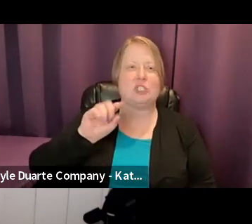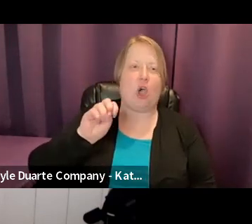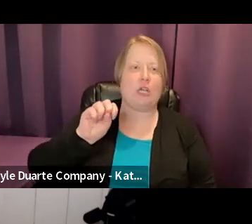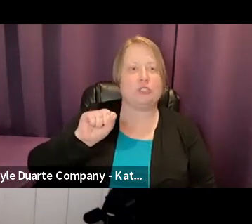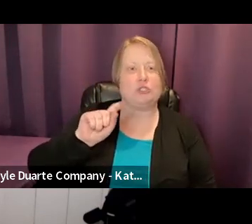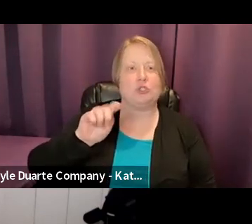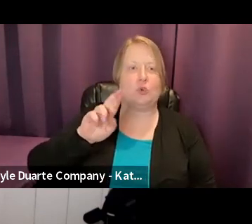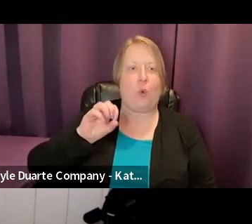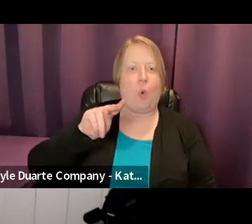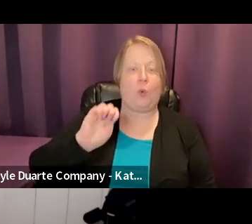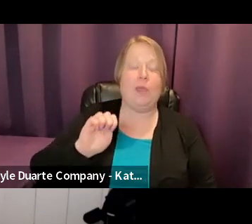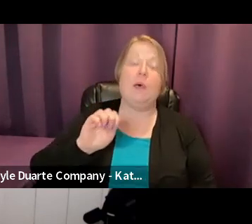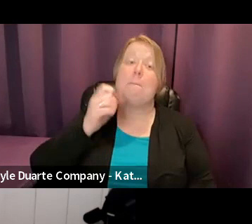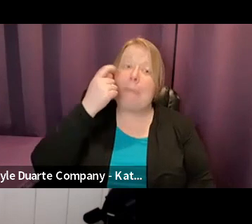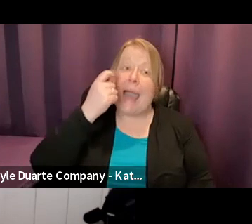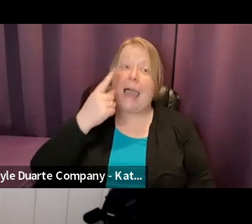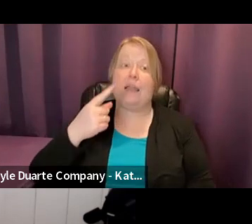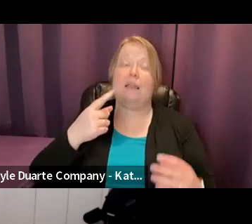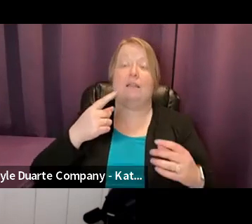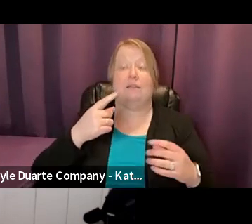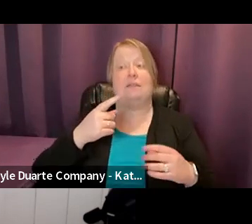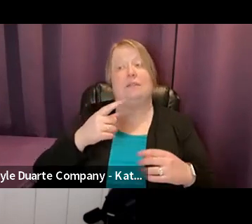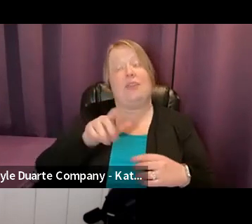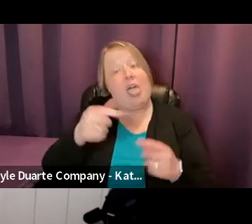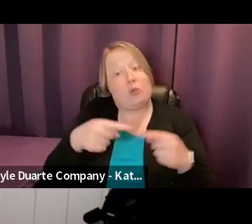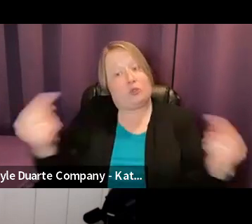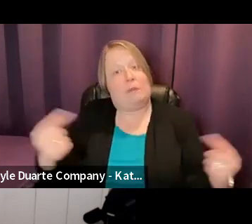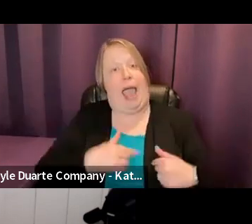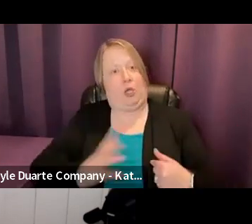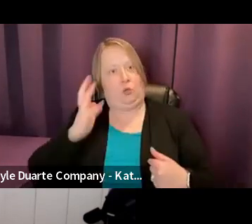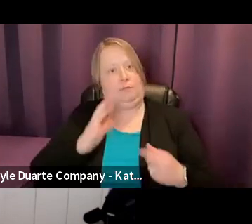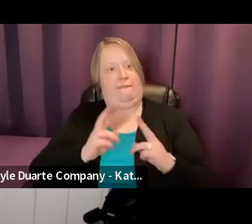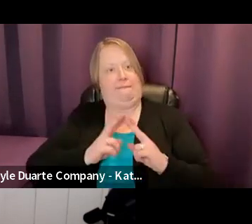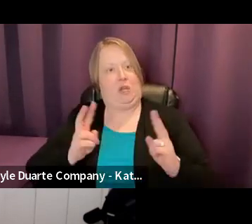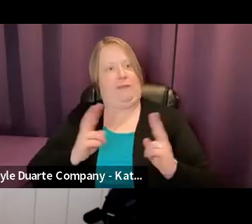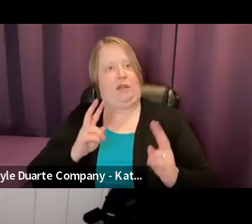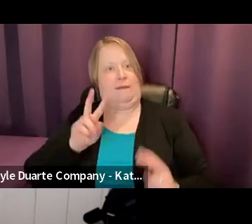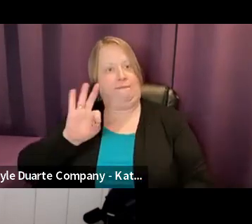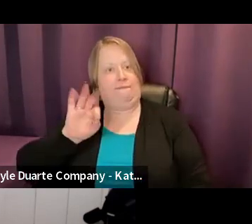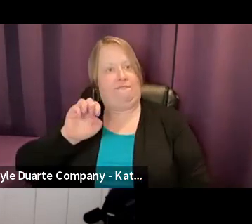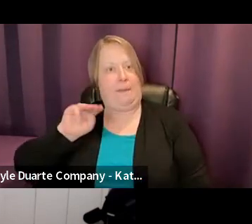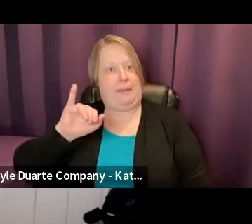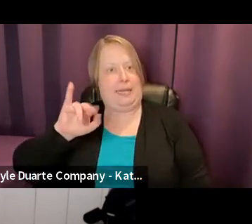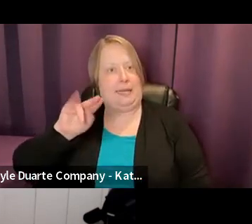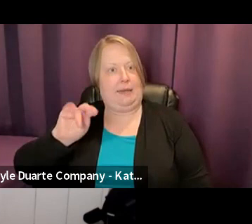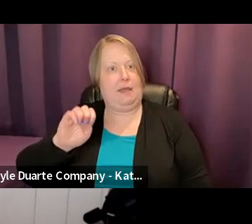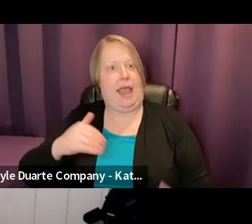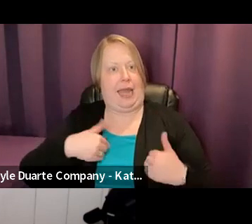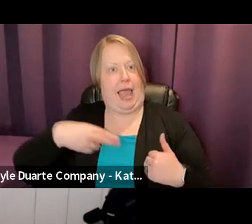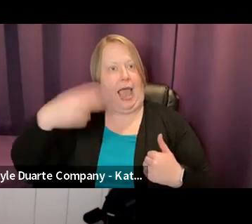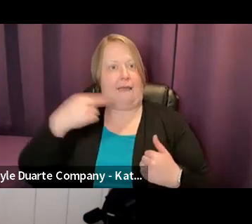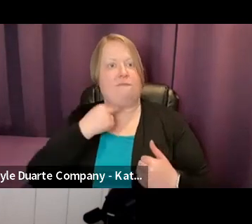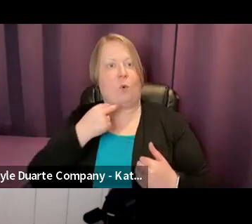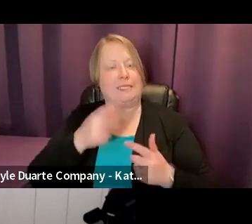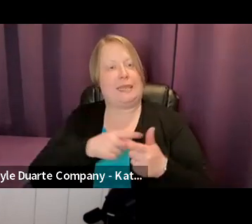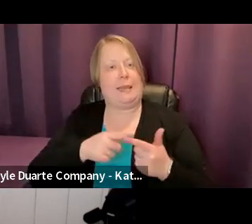other extreme. I used to be very feminine in appearance and had a very high voice. And then my transition went